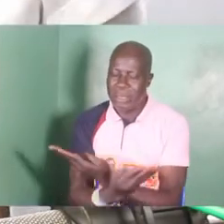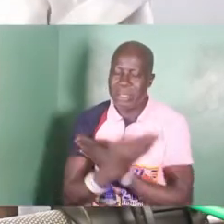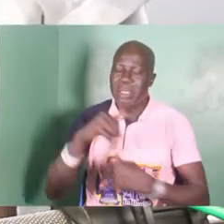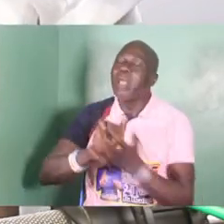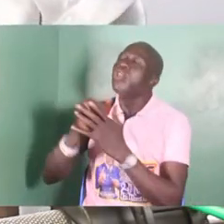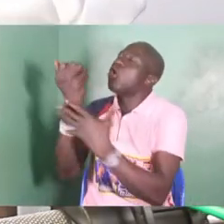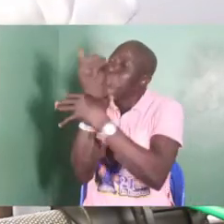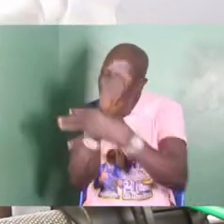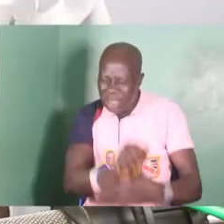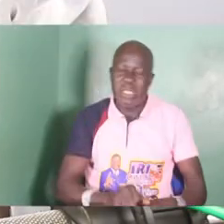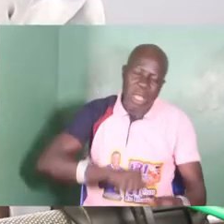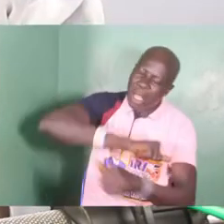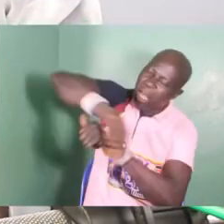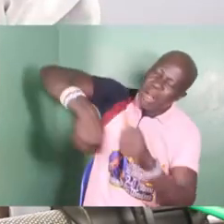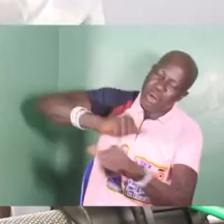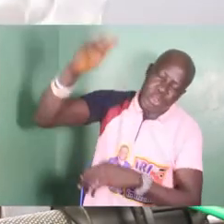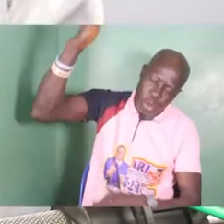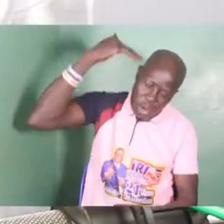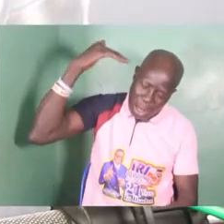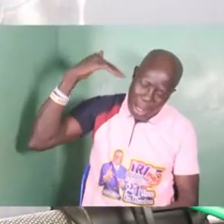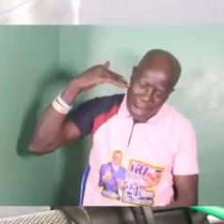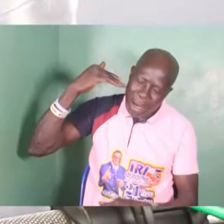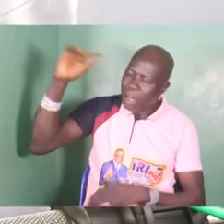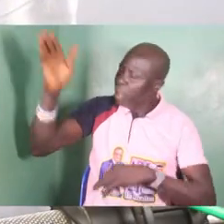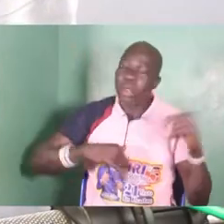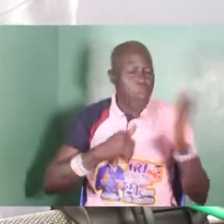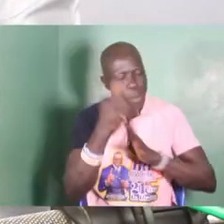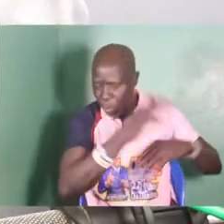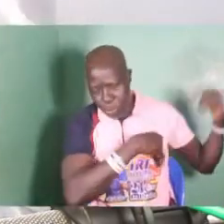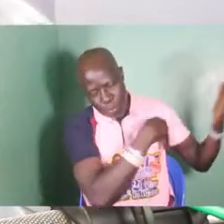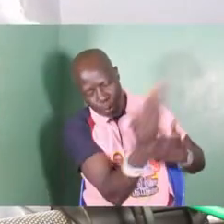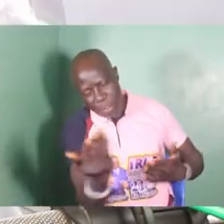You are put it down, also here. You are not your head. Two semis.